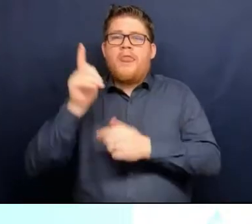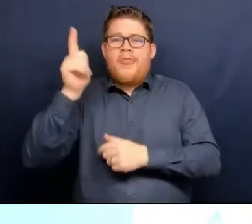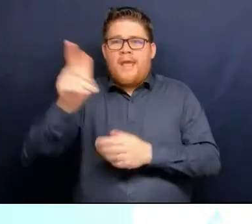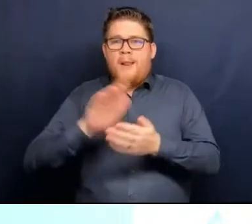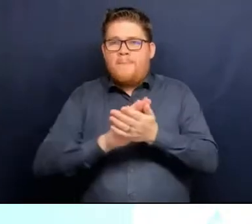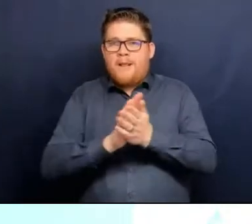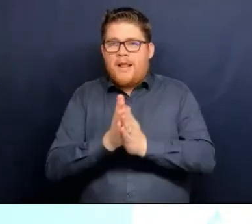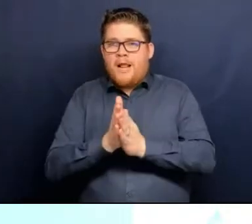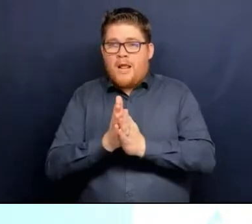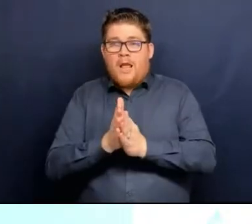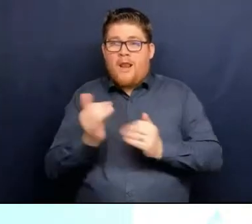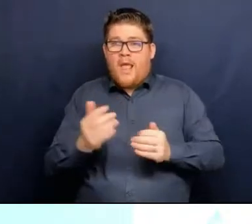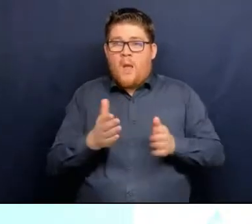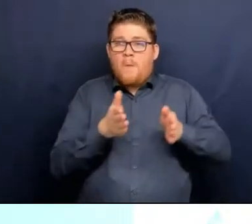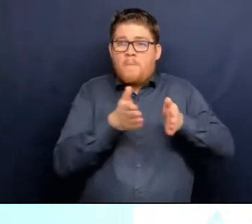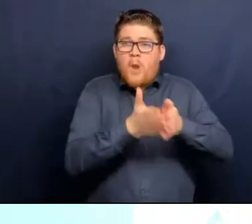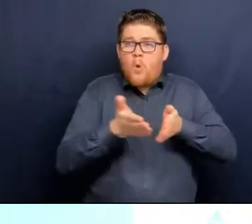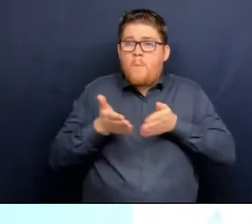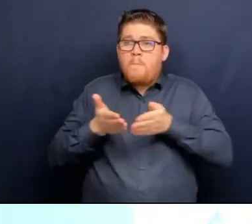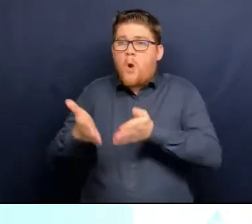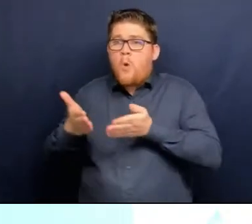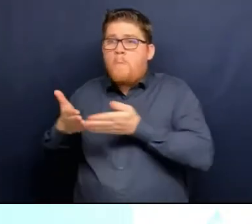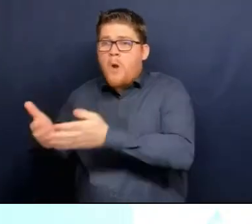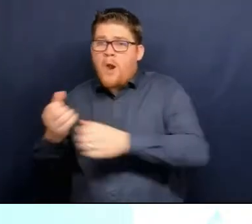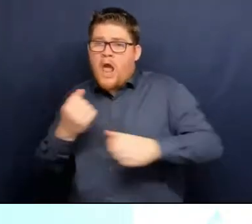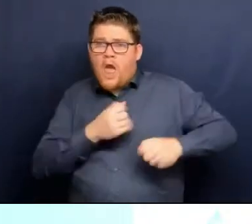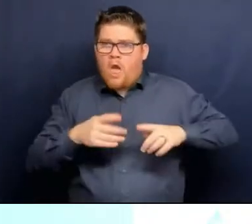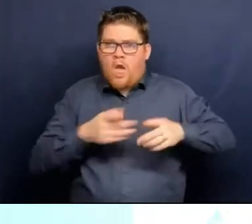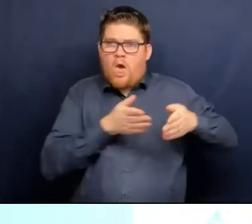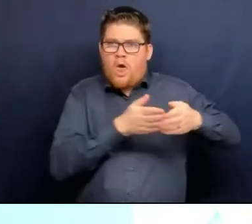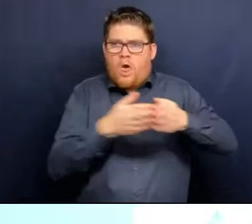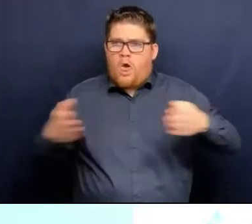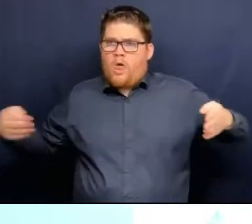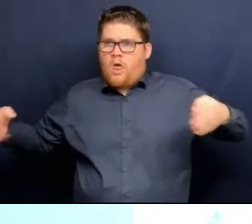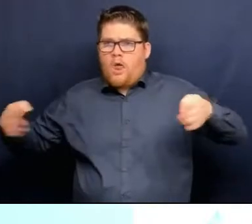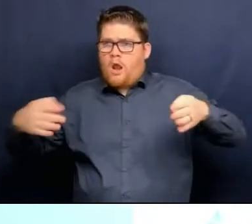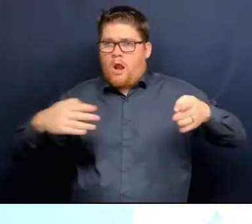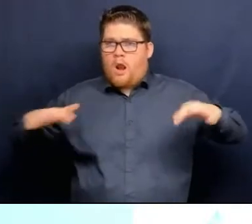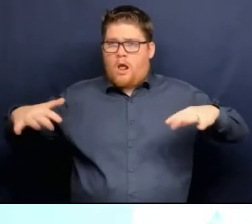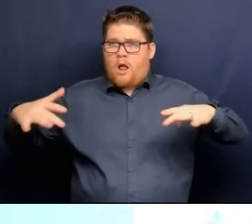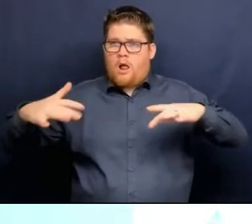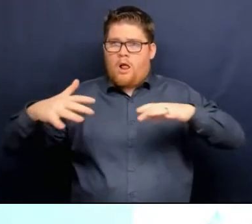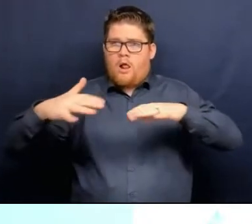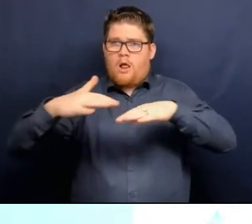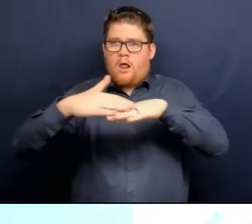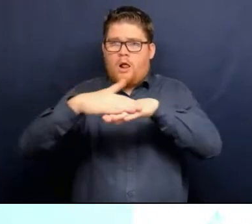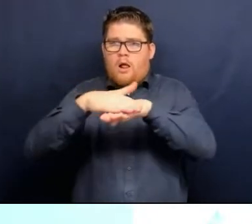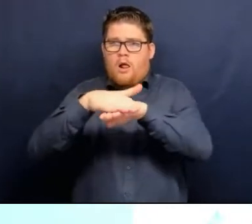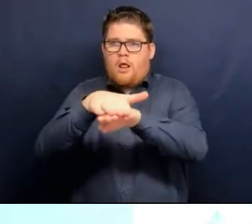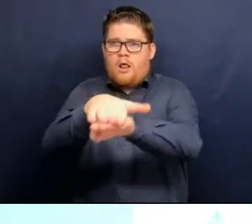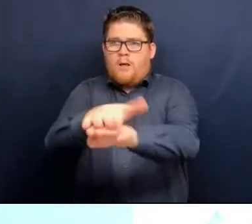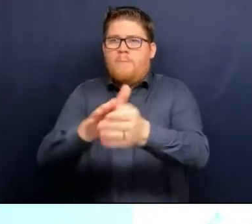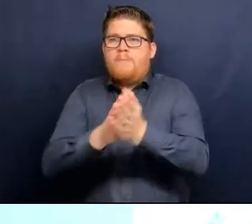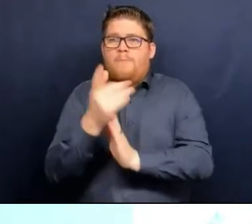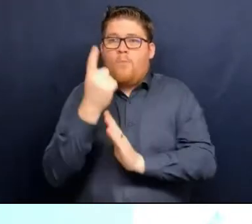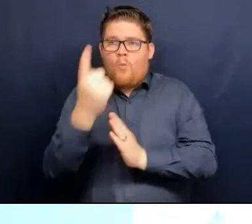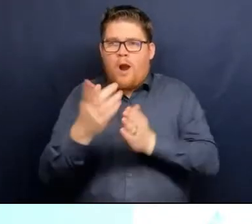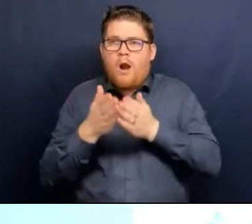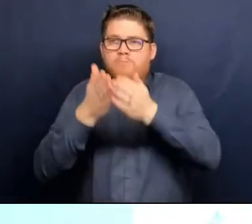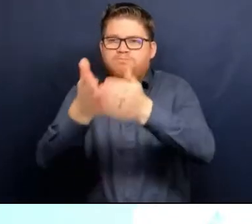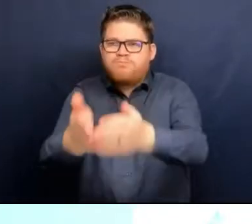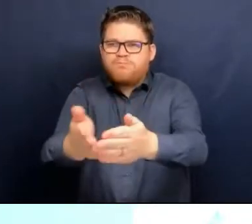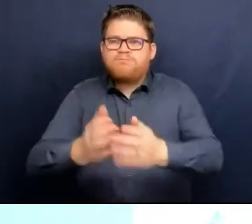things that inspire, quite frankly, the secretariat that Murray has put together to drive this. This is not